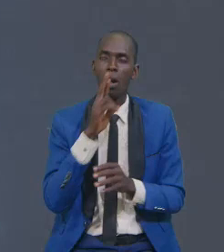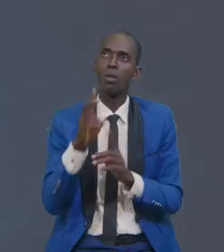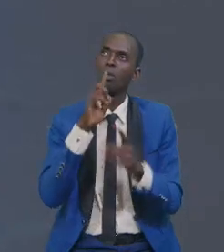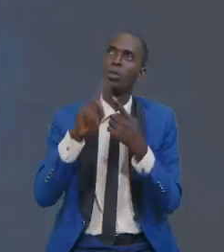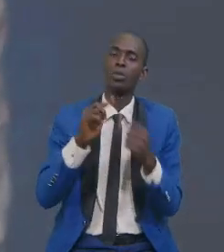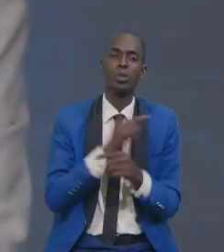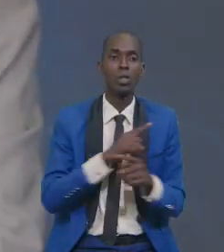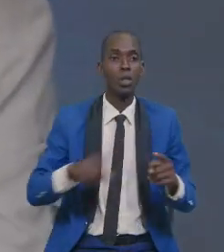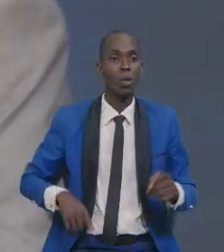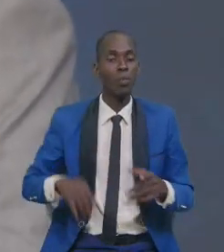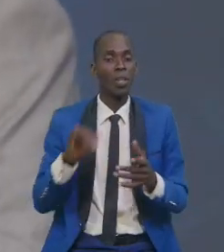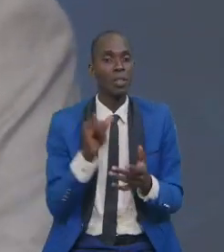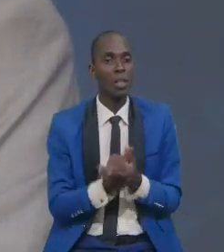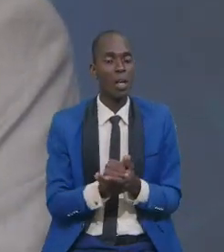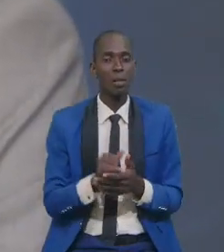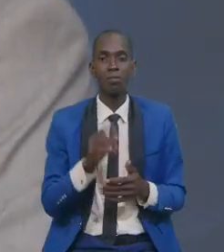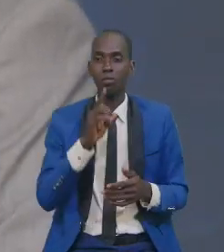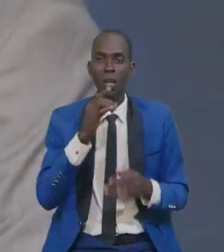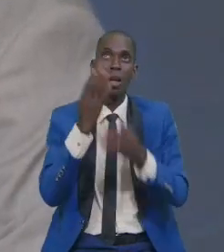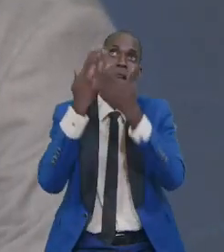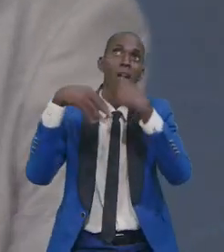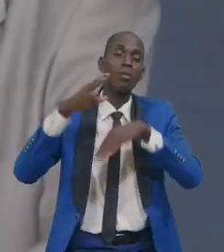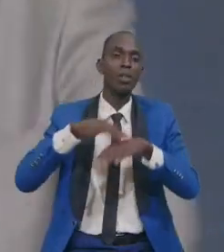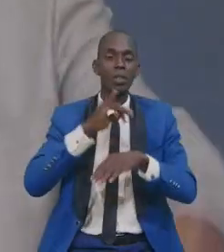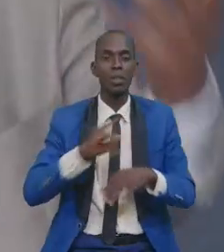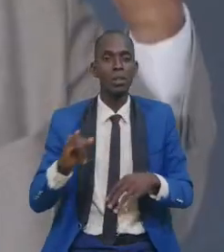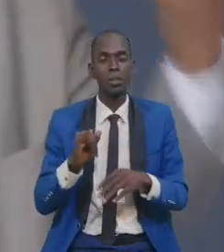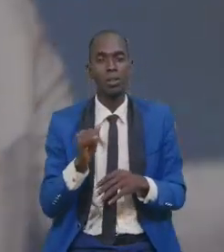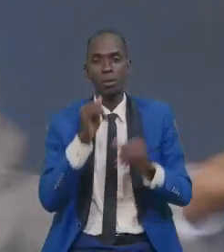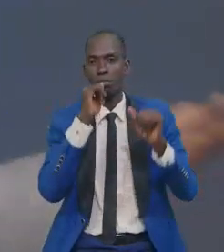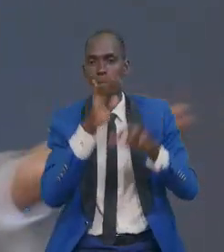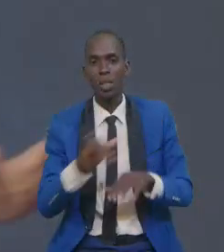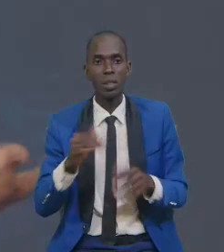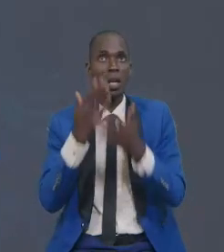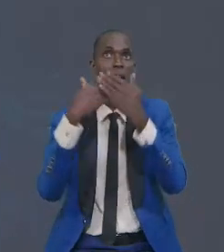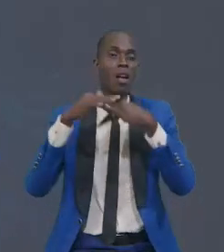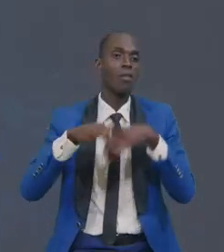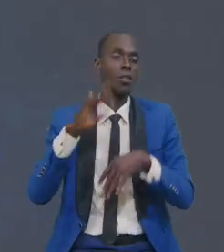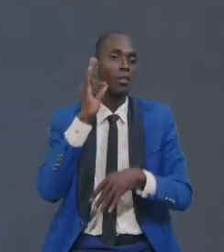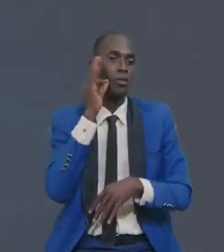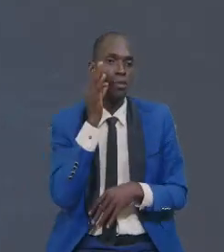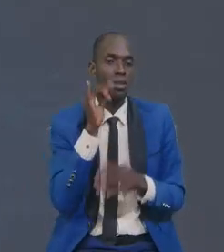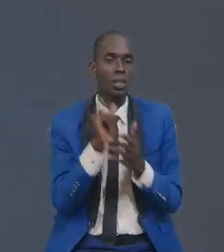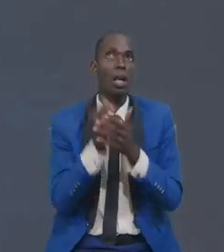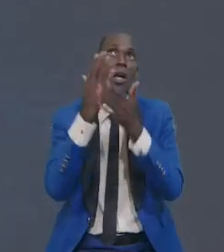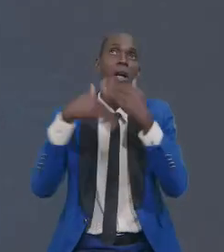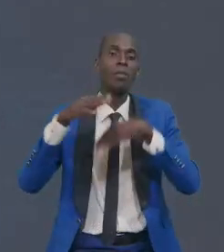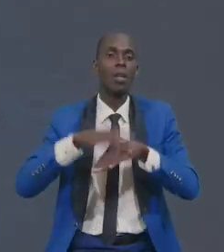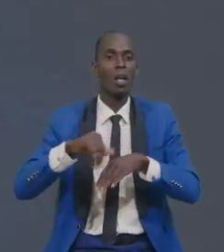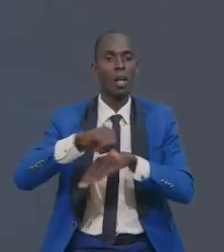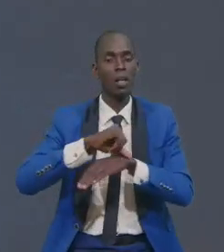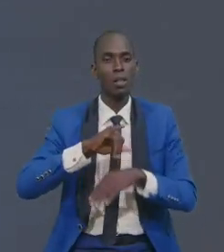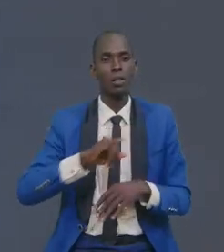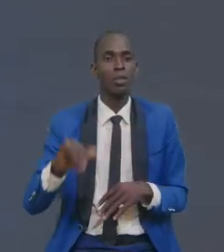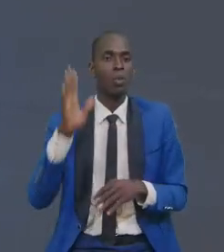that heavenly virtue, that heavenly power, that heavenly anointing will come upon your